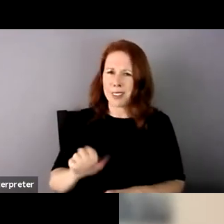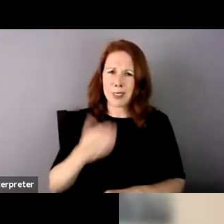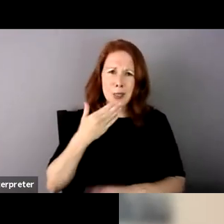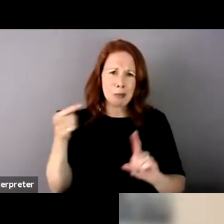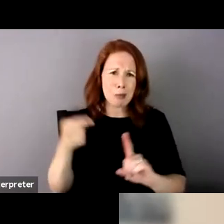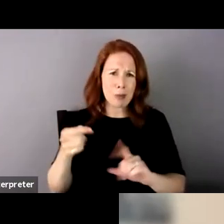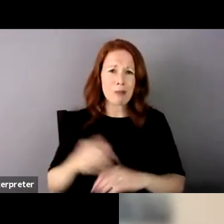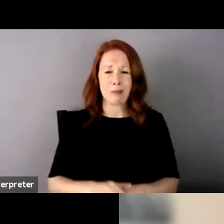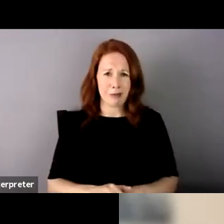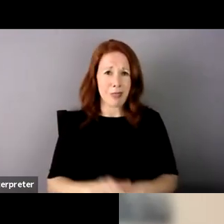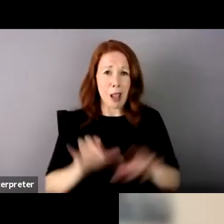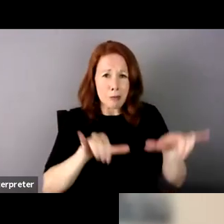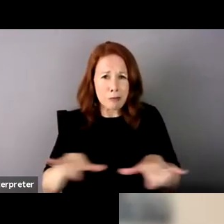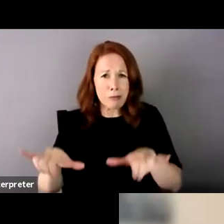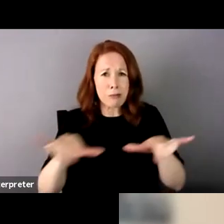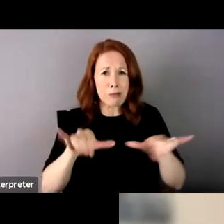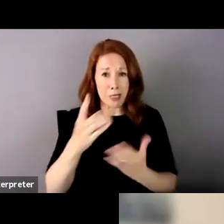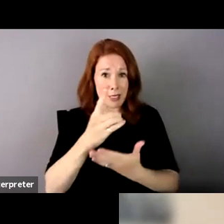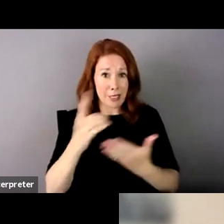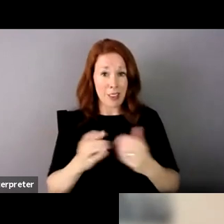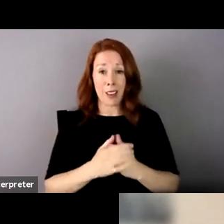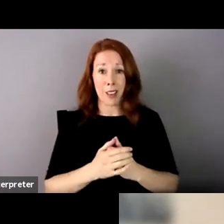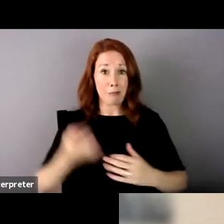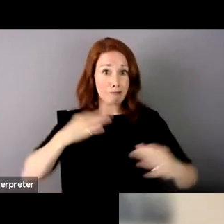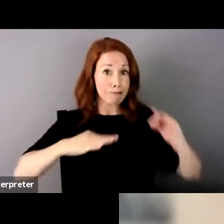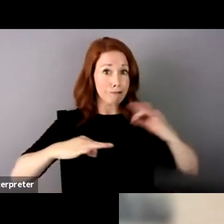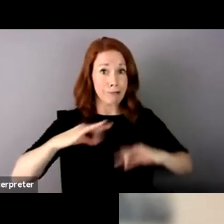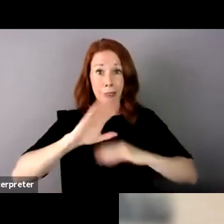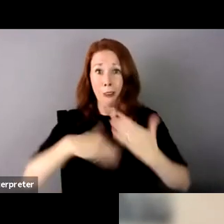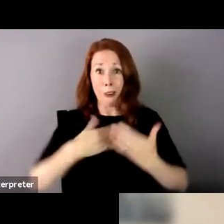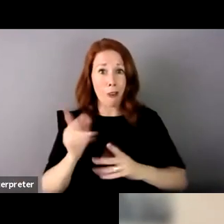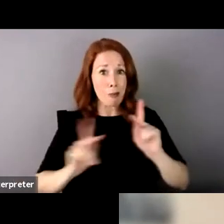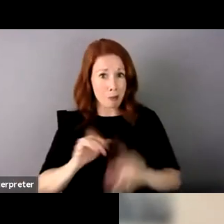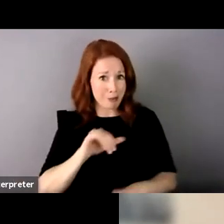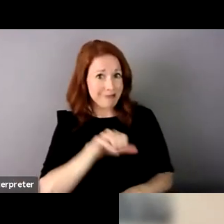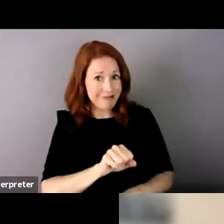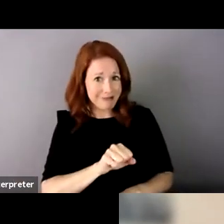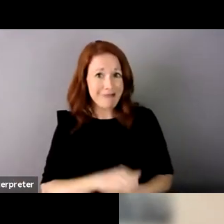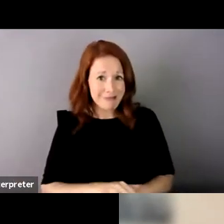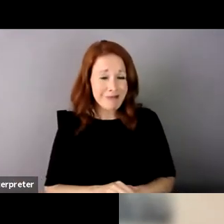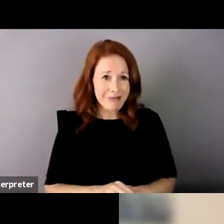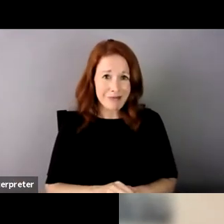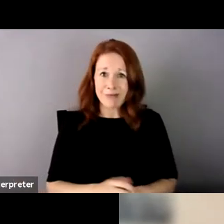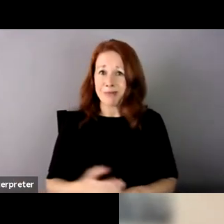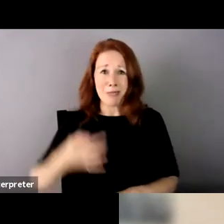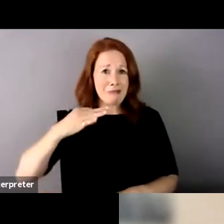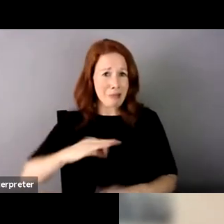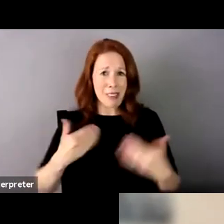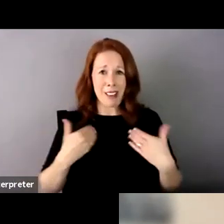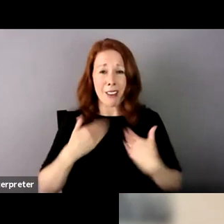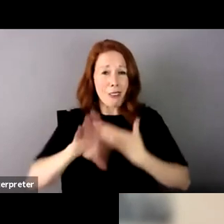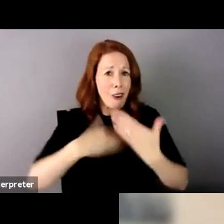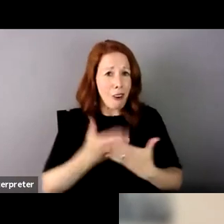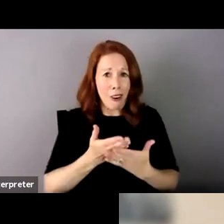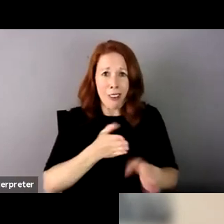believe universal design is good design for everybody. So there's benefits for all